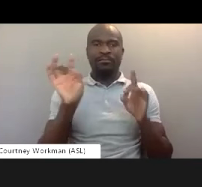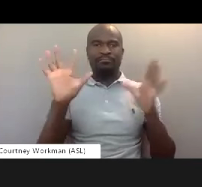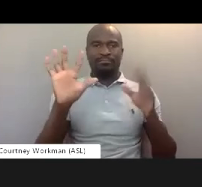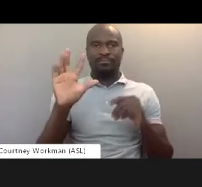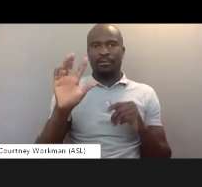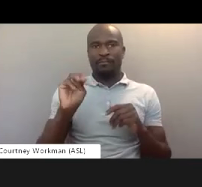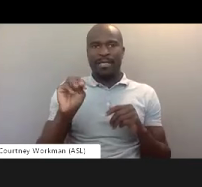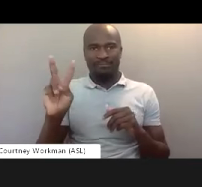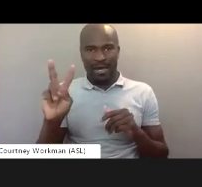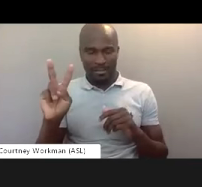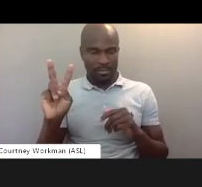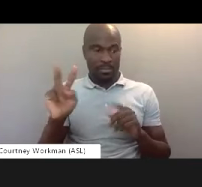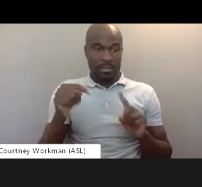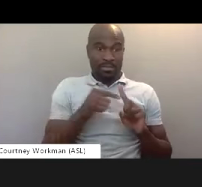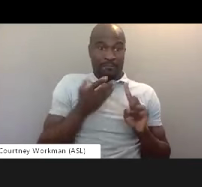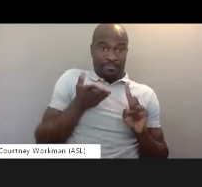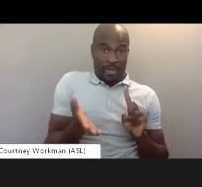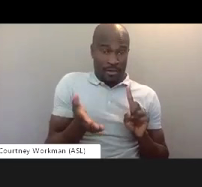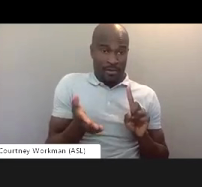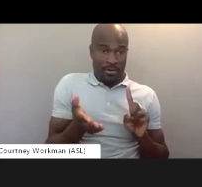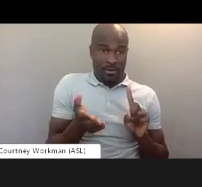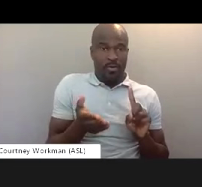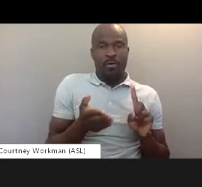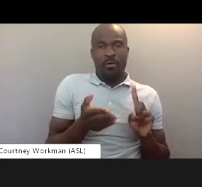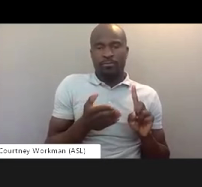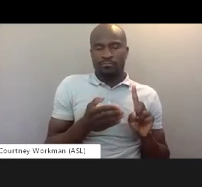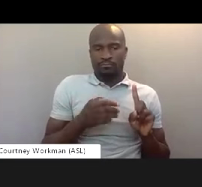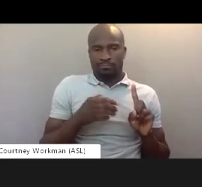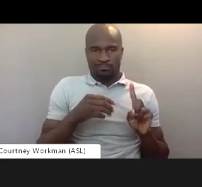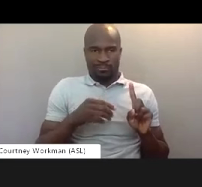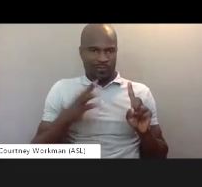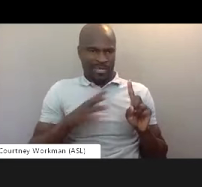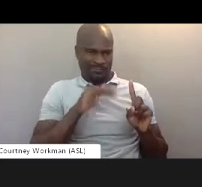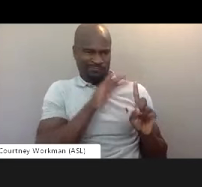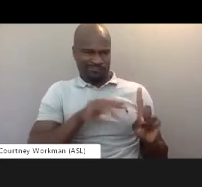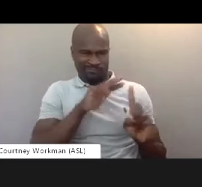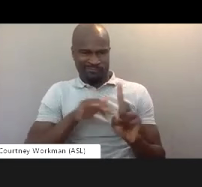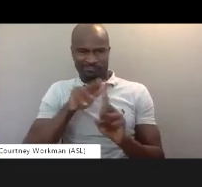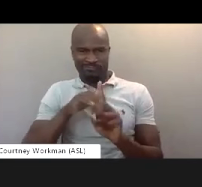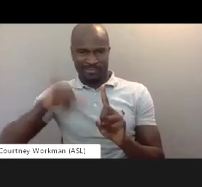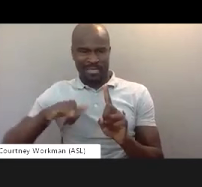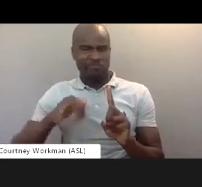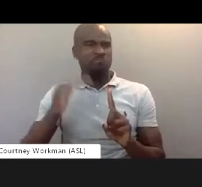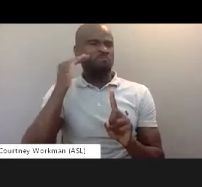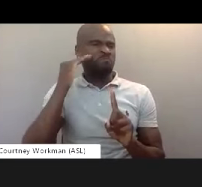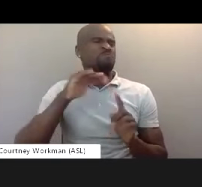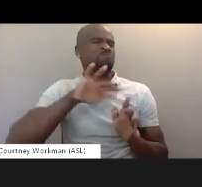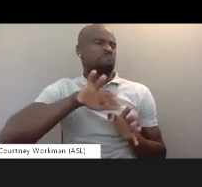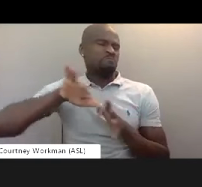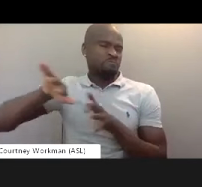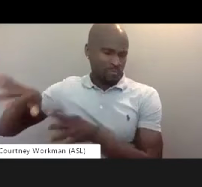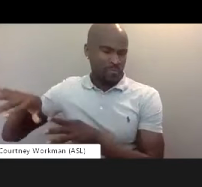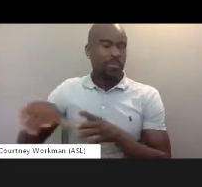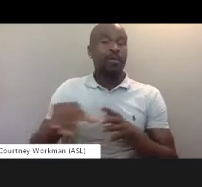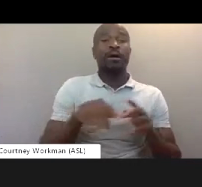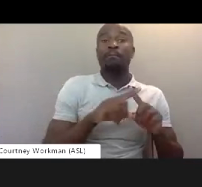people of people who were present at a mass violence incident. What we know a little bit less about from a research perspective is